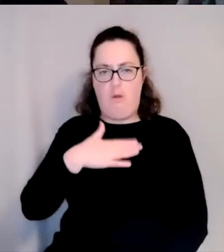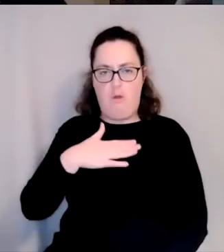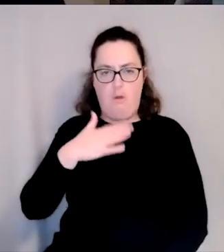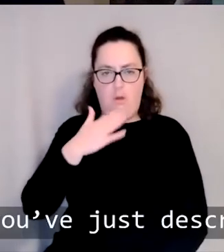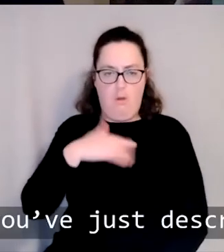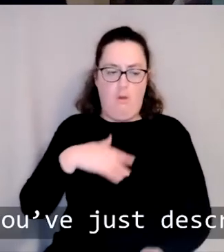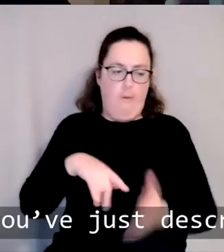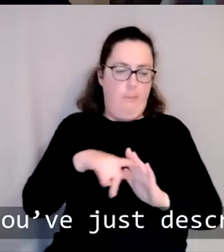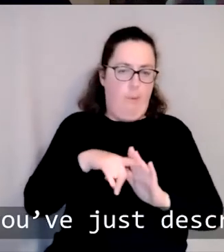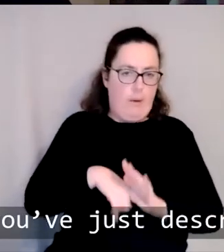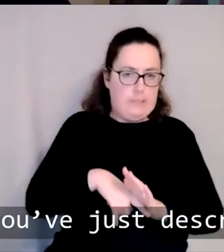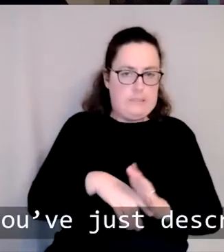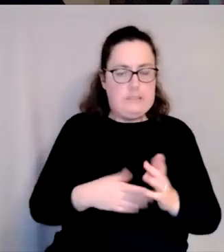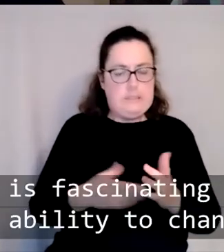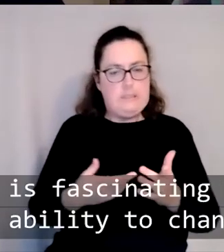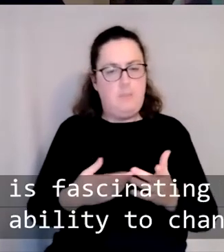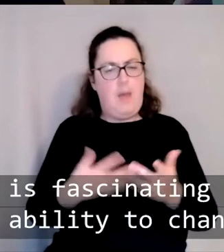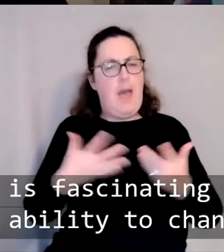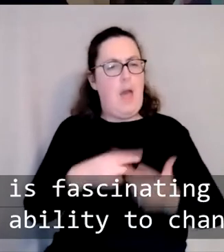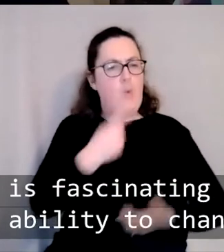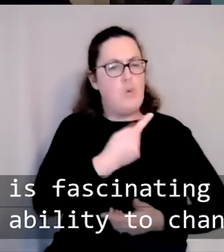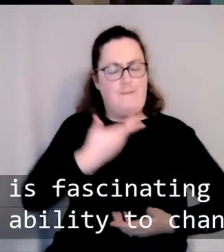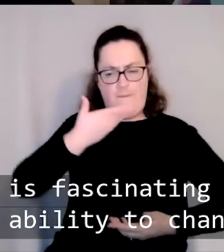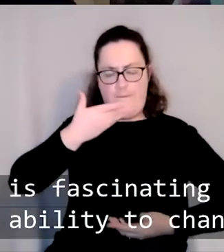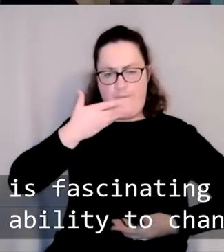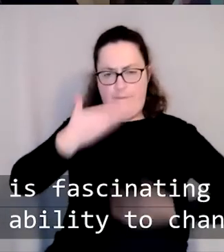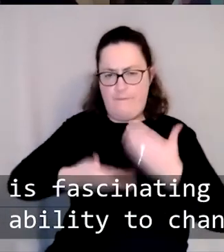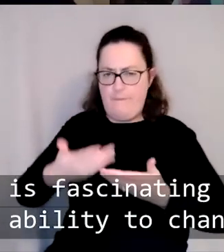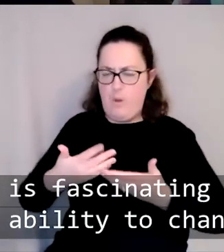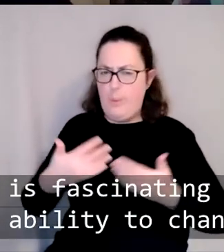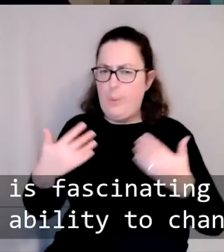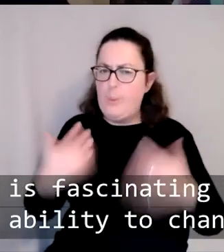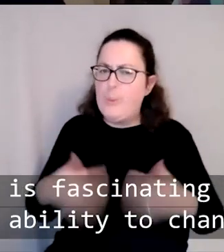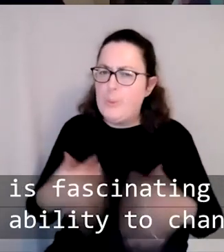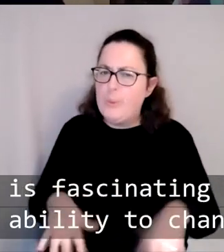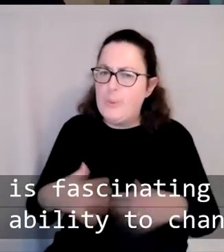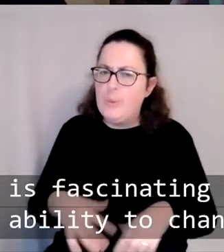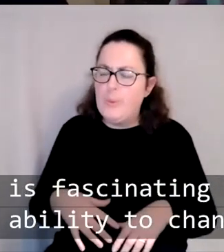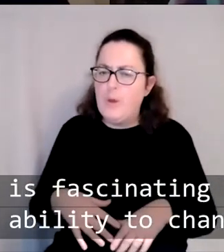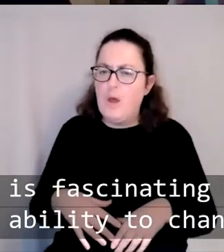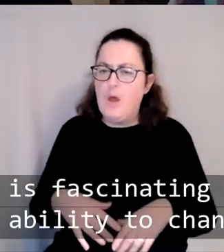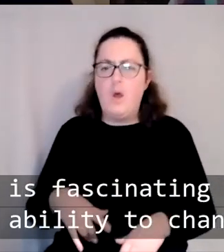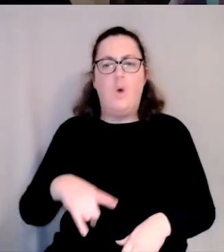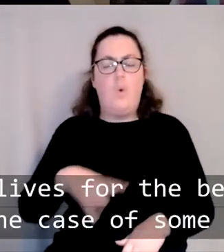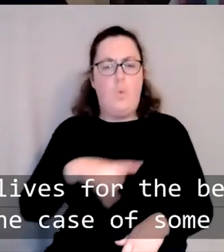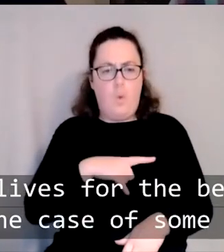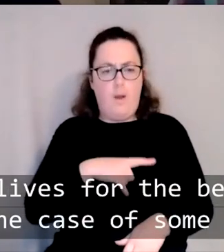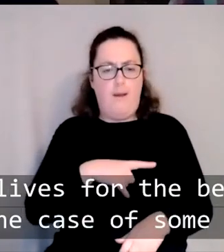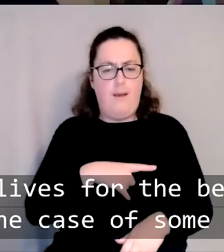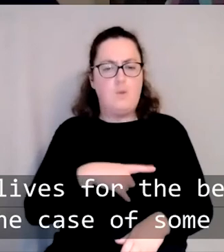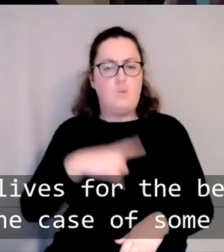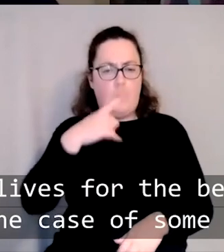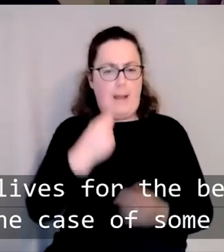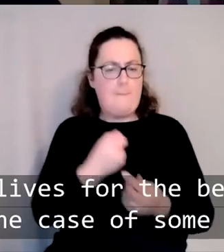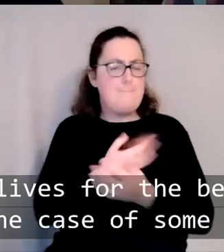But the way you've just described it, I think, is fascinating because it's the ability to change many, many